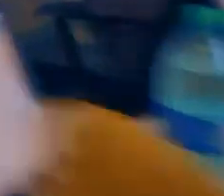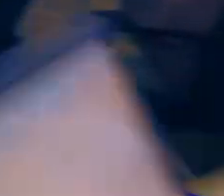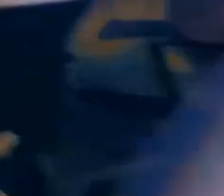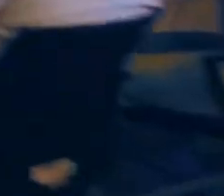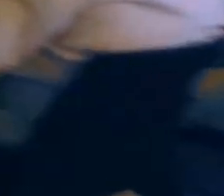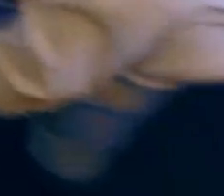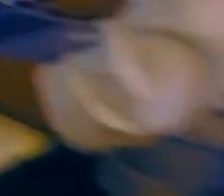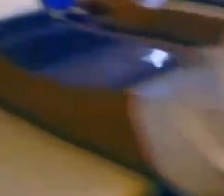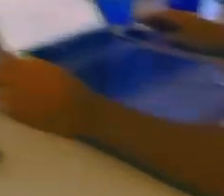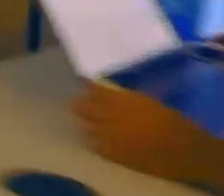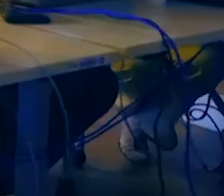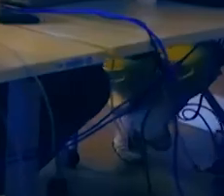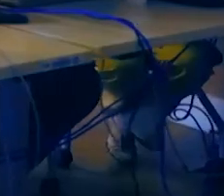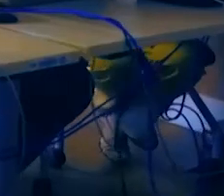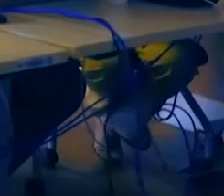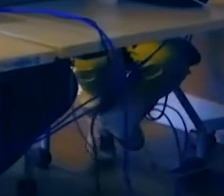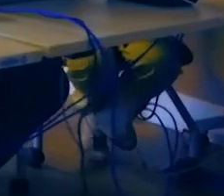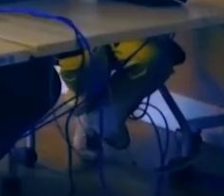post-graduation.